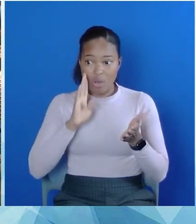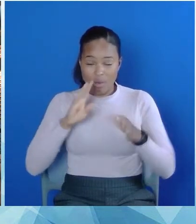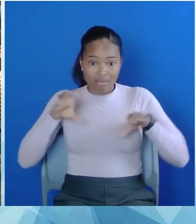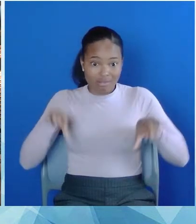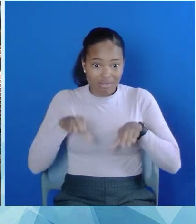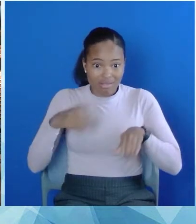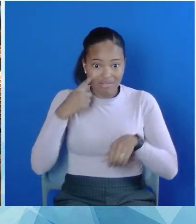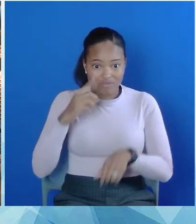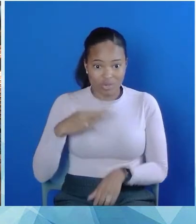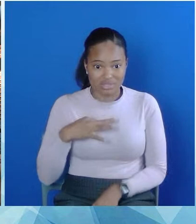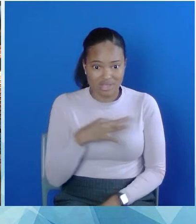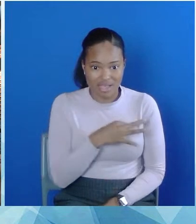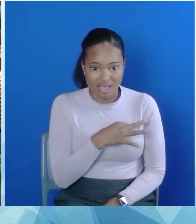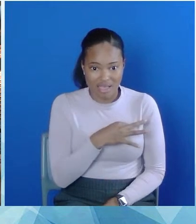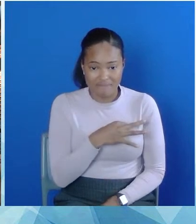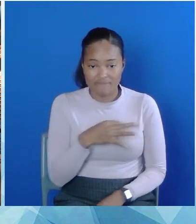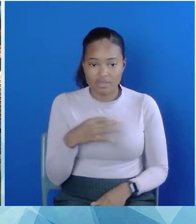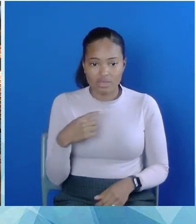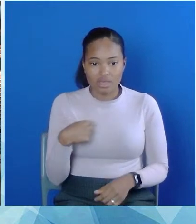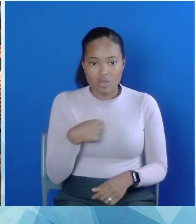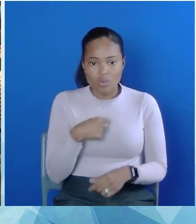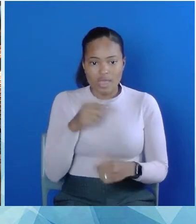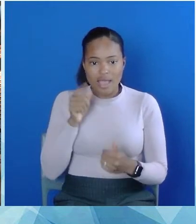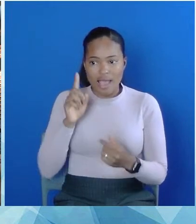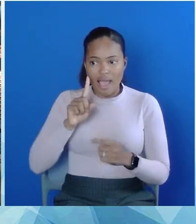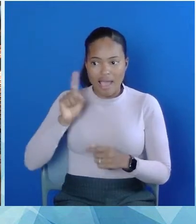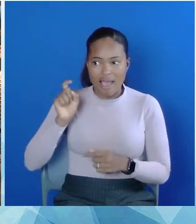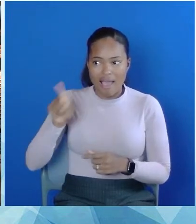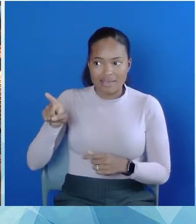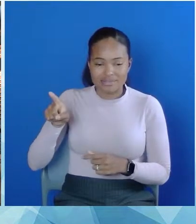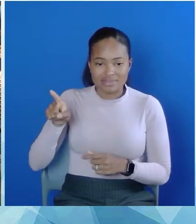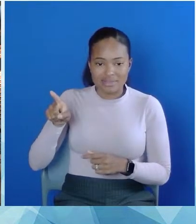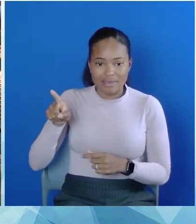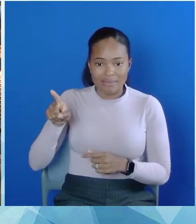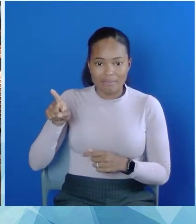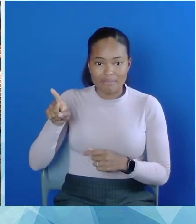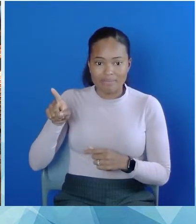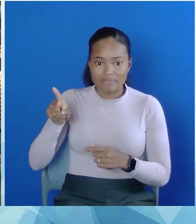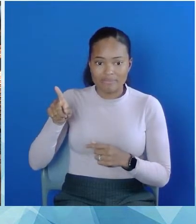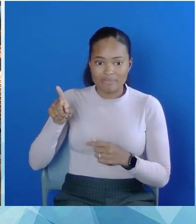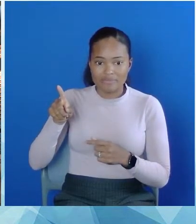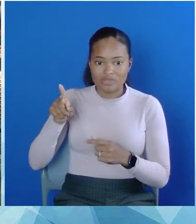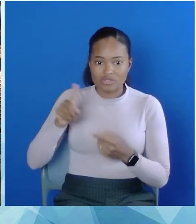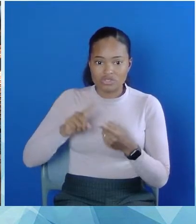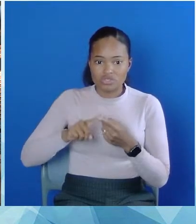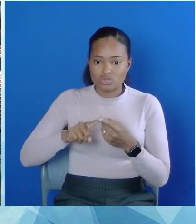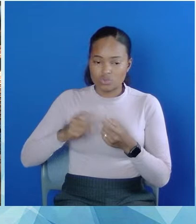And we could ask them to stand in opposition to the bill that is this serious.